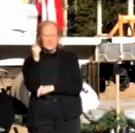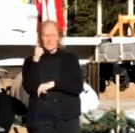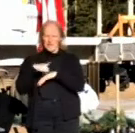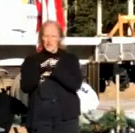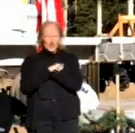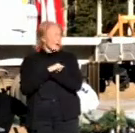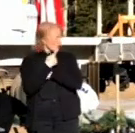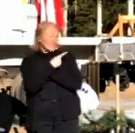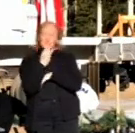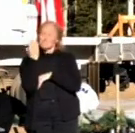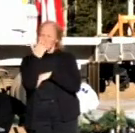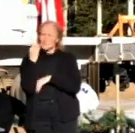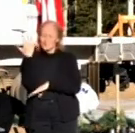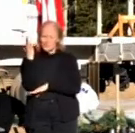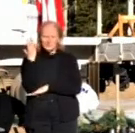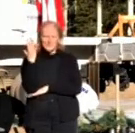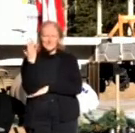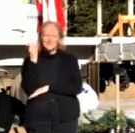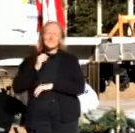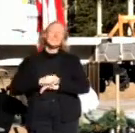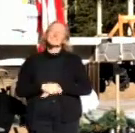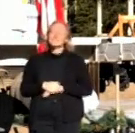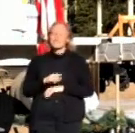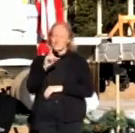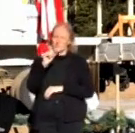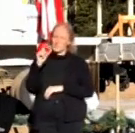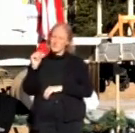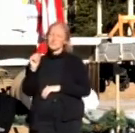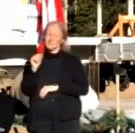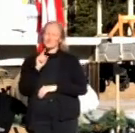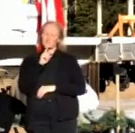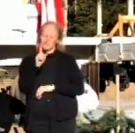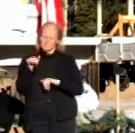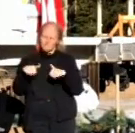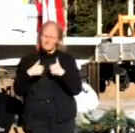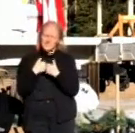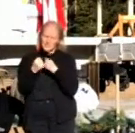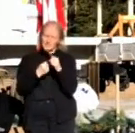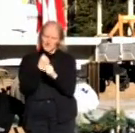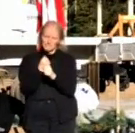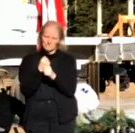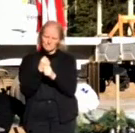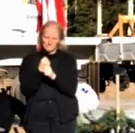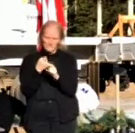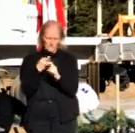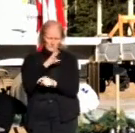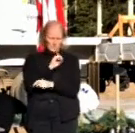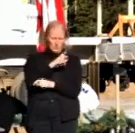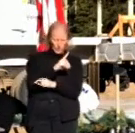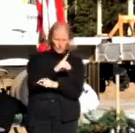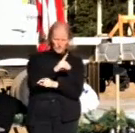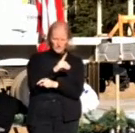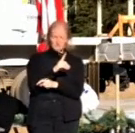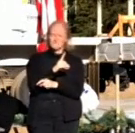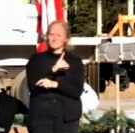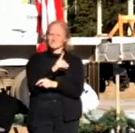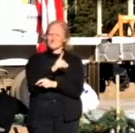boy, it's a beautiful tree. 2020 has certainly been a challenging year. From the COVID-19